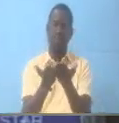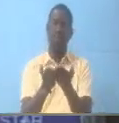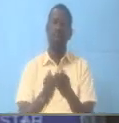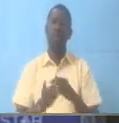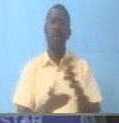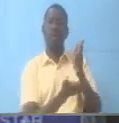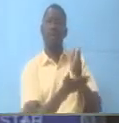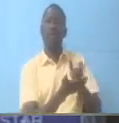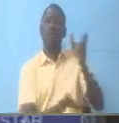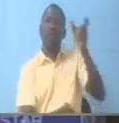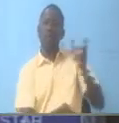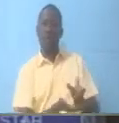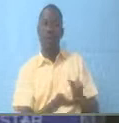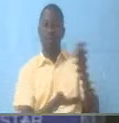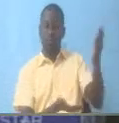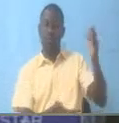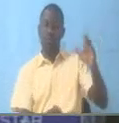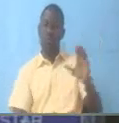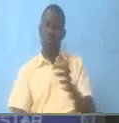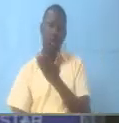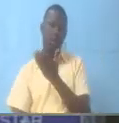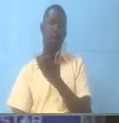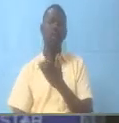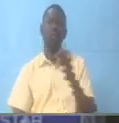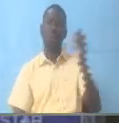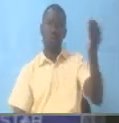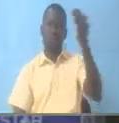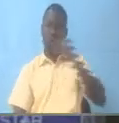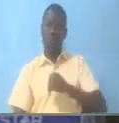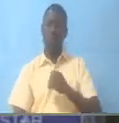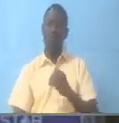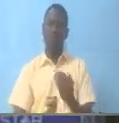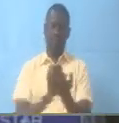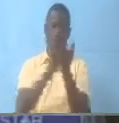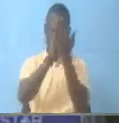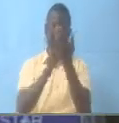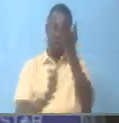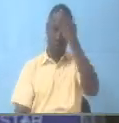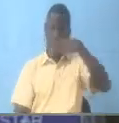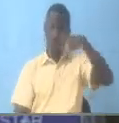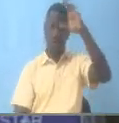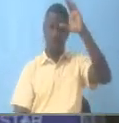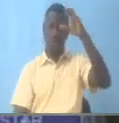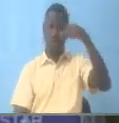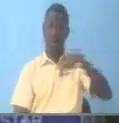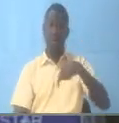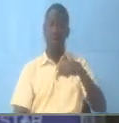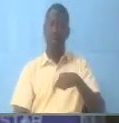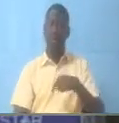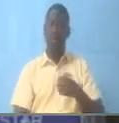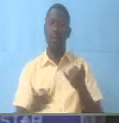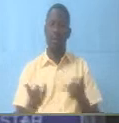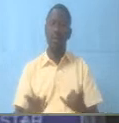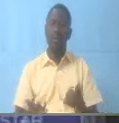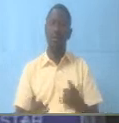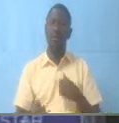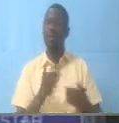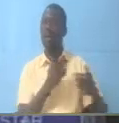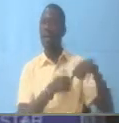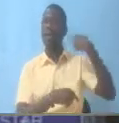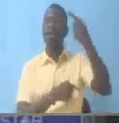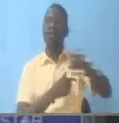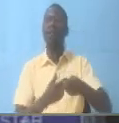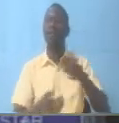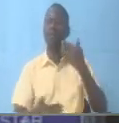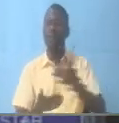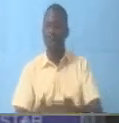the witnesses that will come before this commission now and against the end of